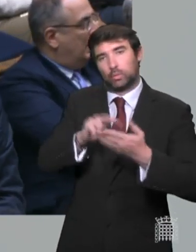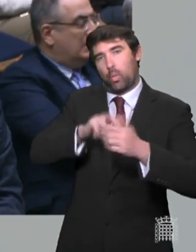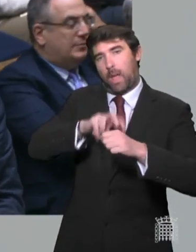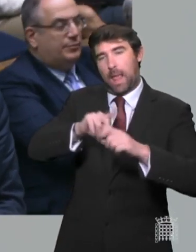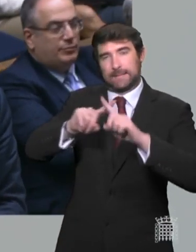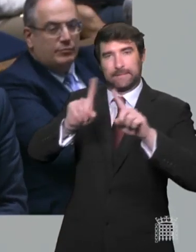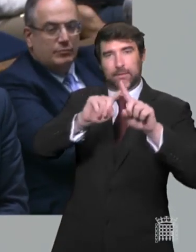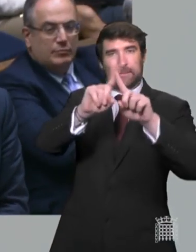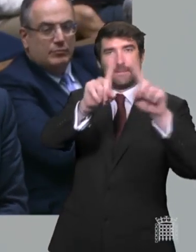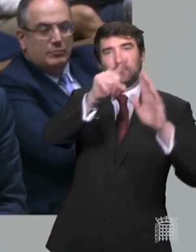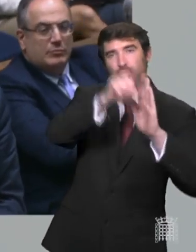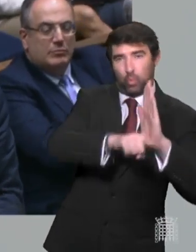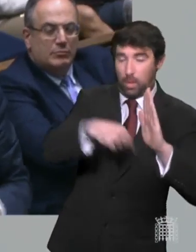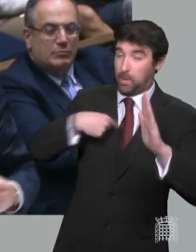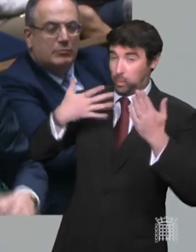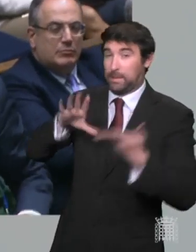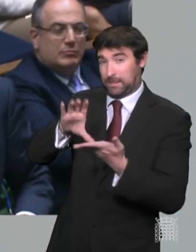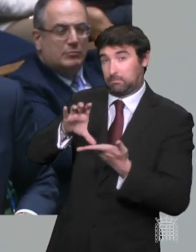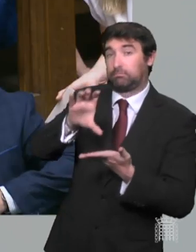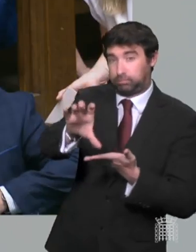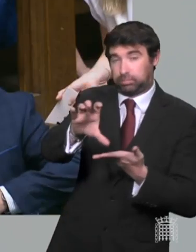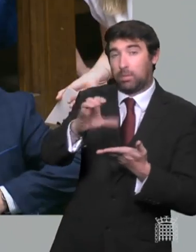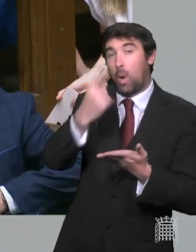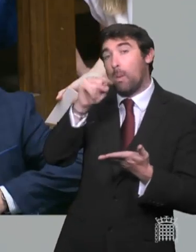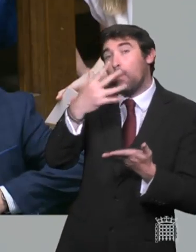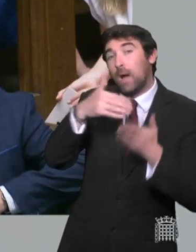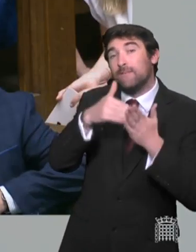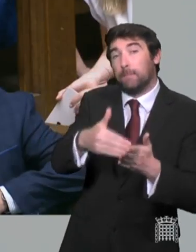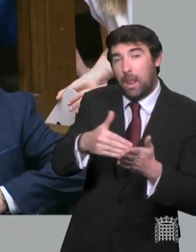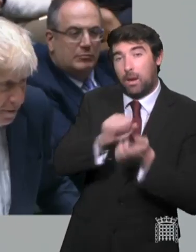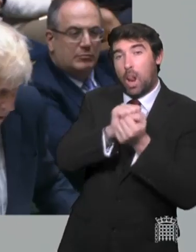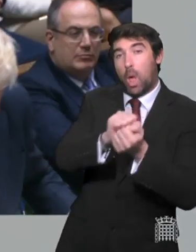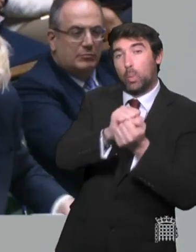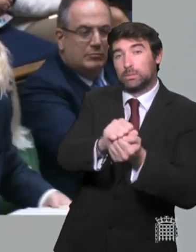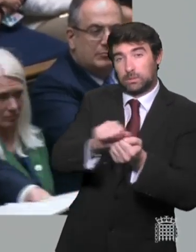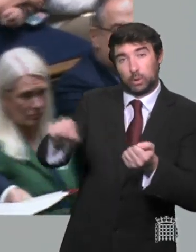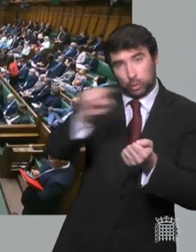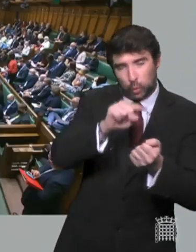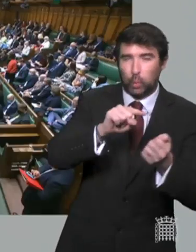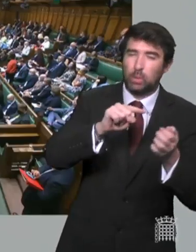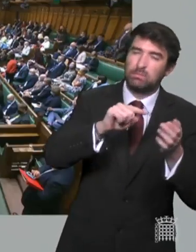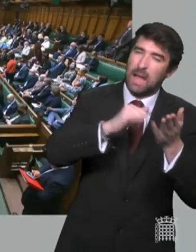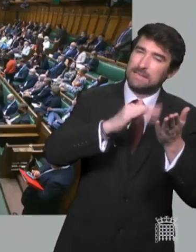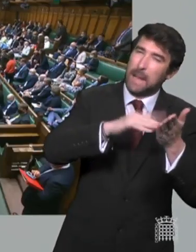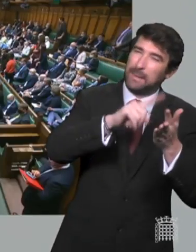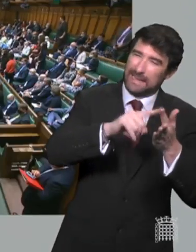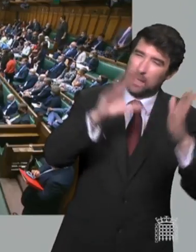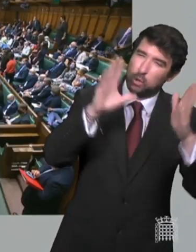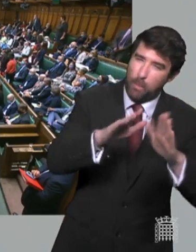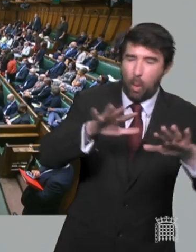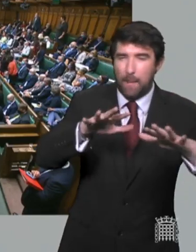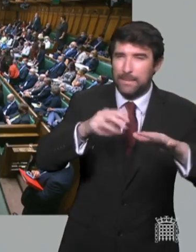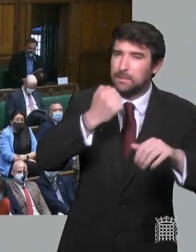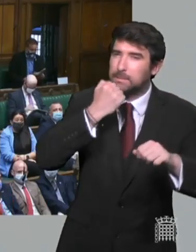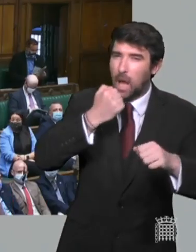including £1.5 million bounce-back loans to SMEs such as the one he describes. Ben Lake. Mr. Speaker,